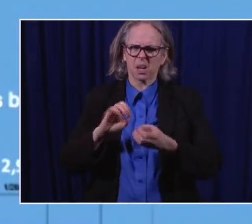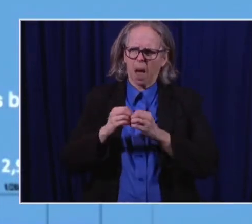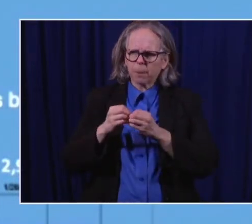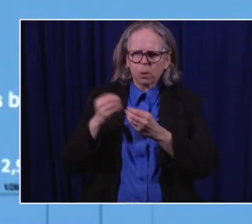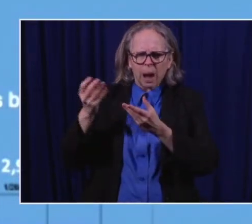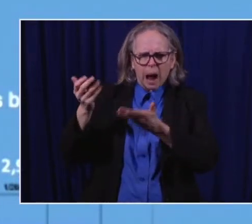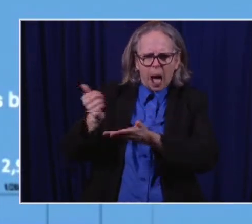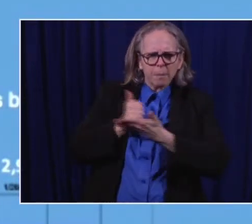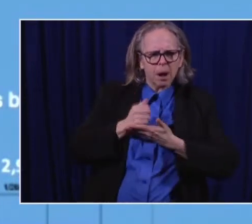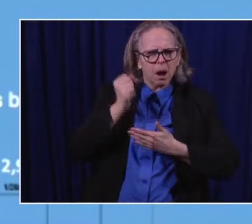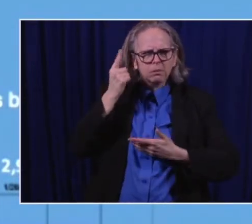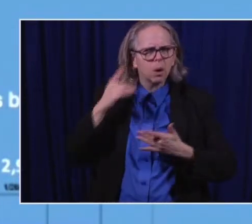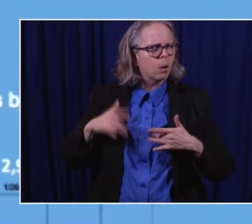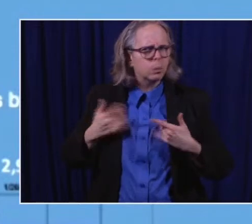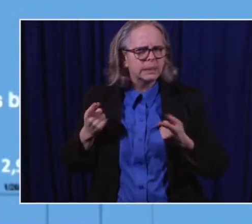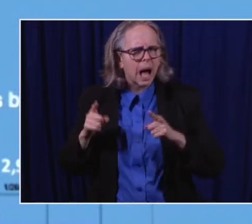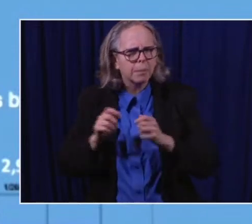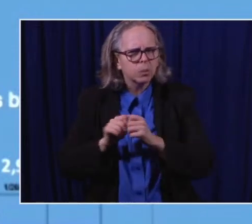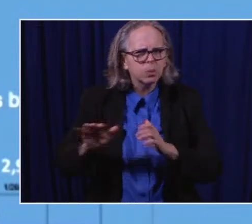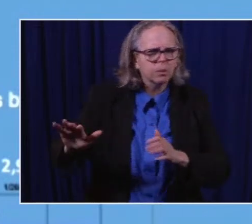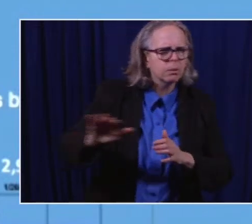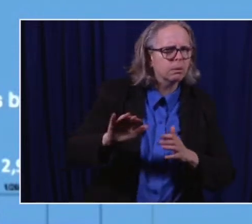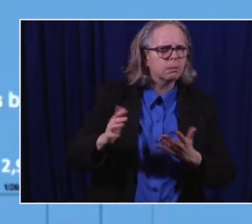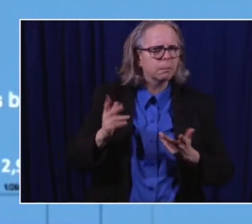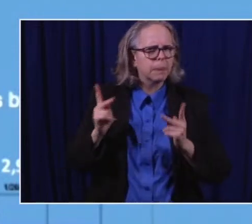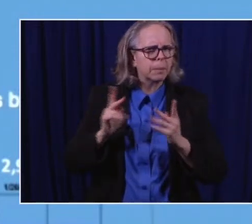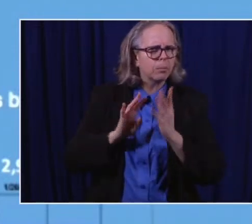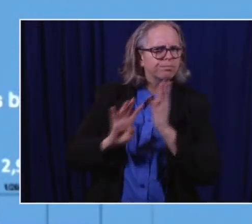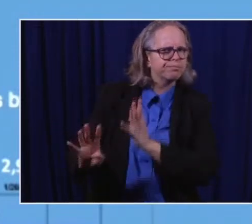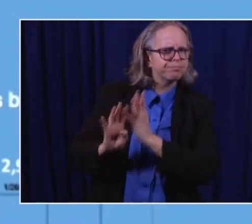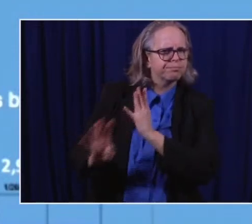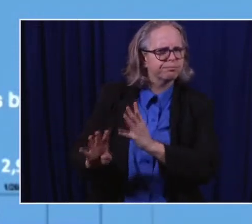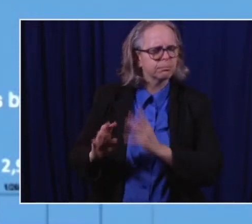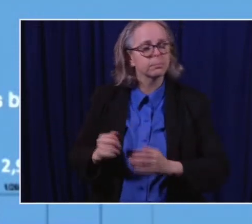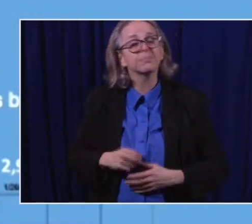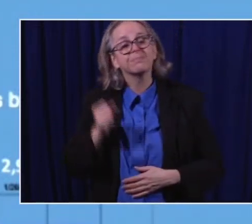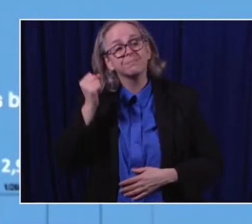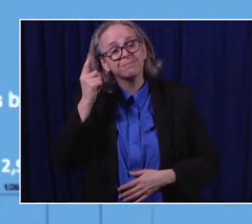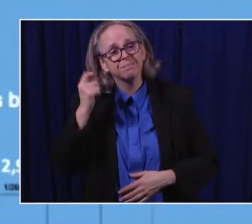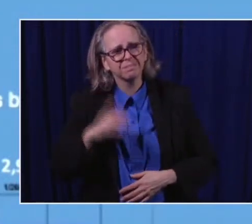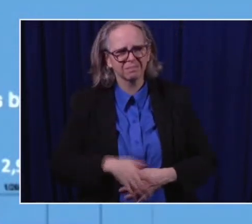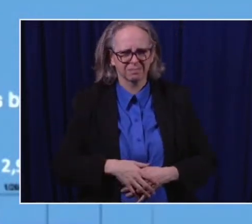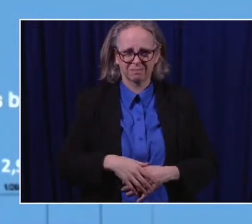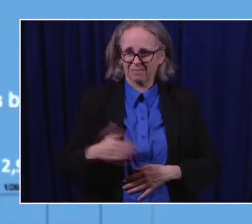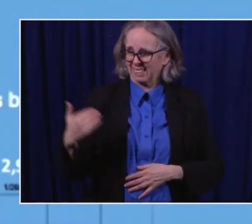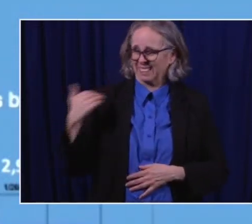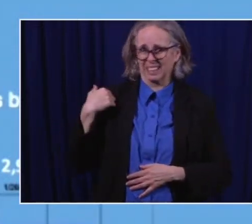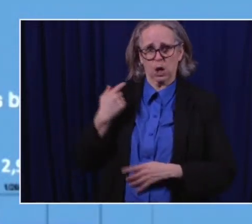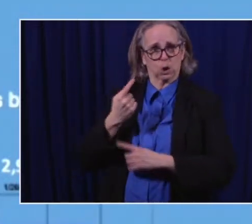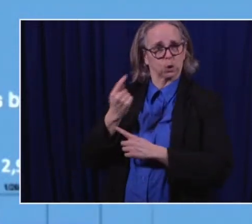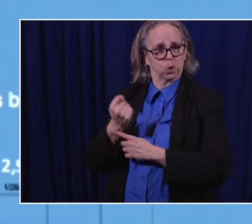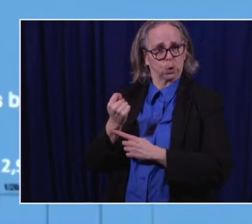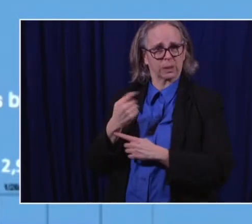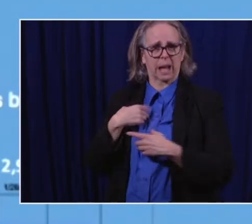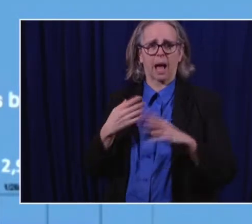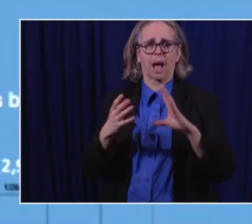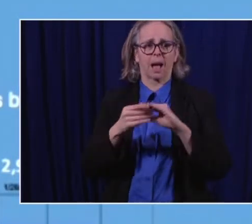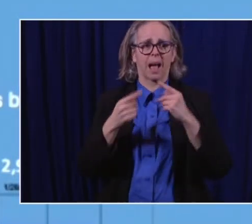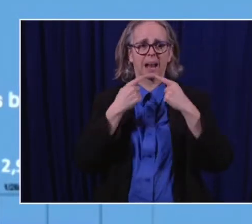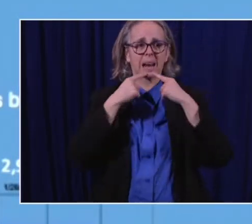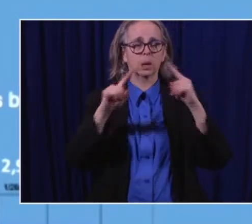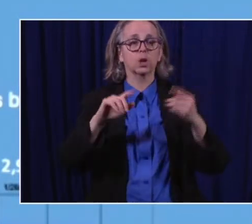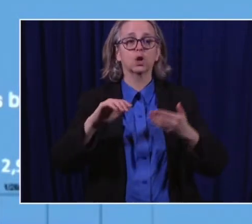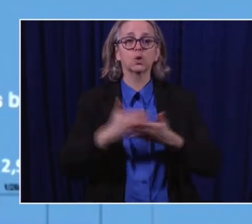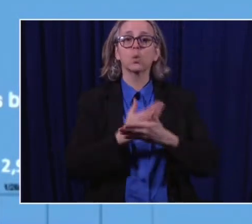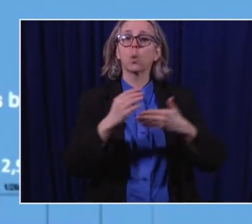if you recall, we set up a guideline that I announced on Tuesday. And so